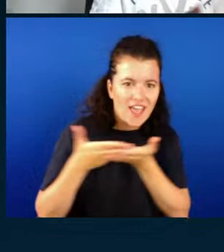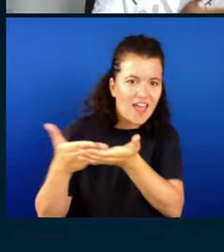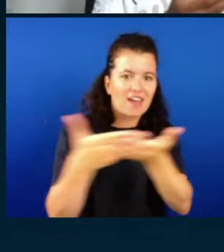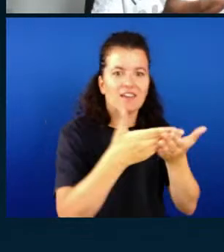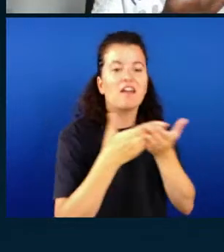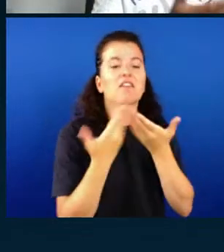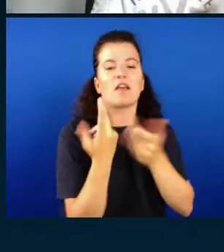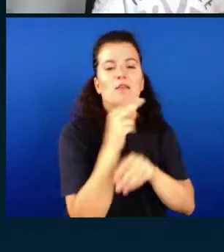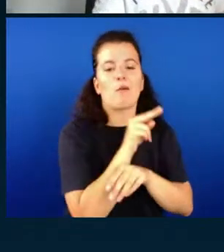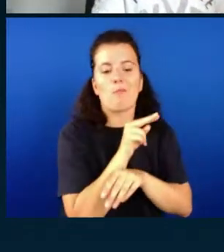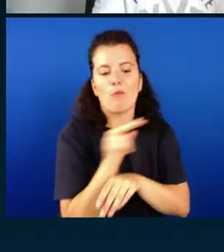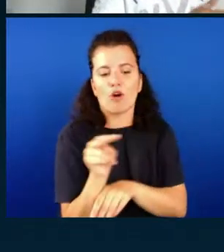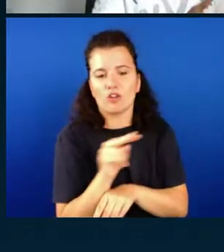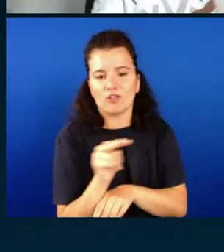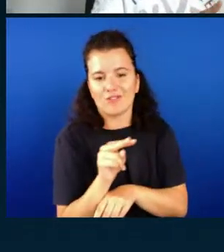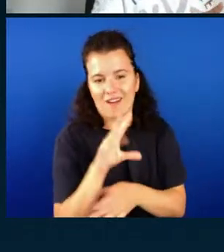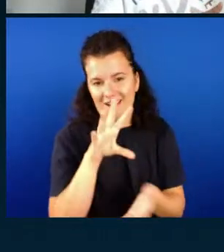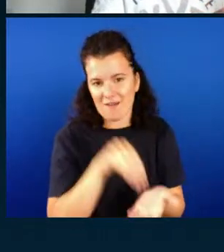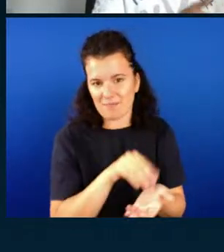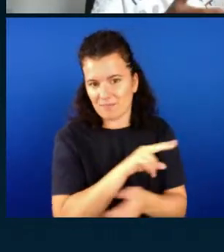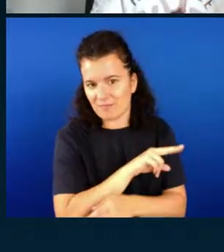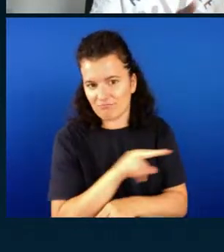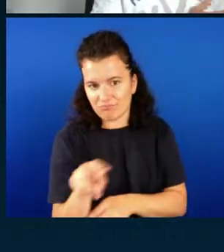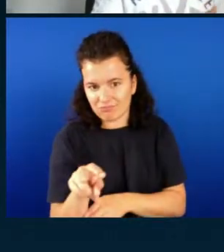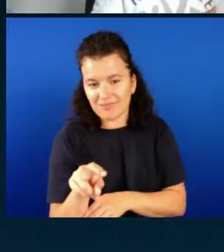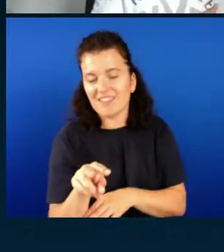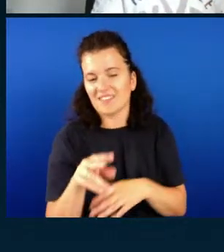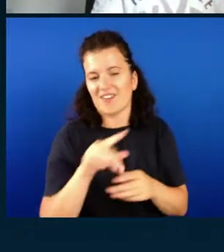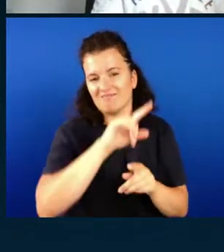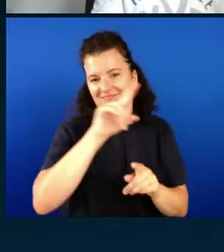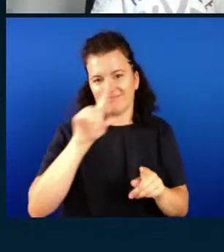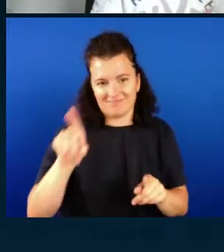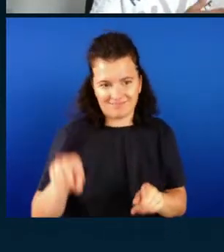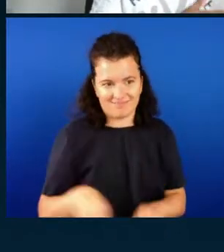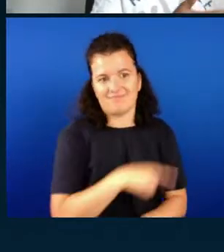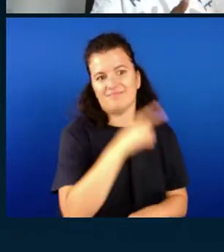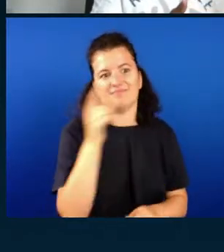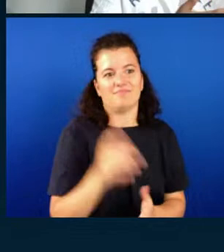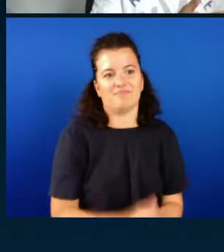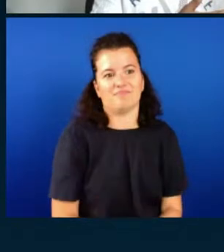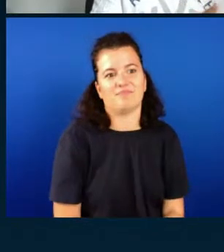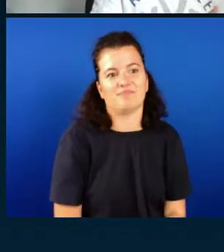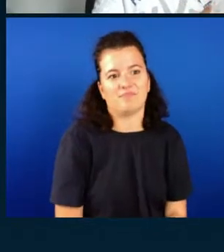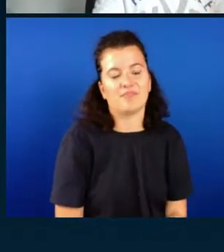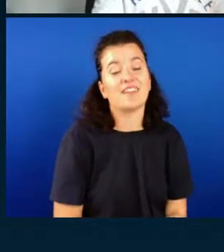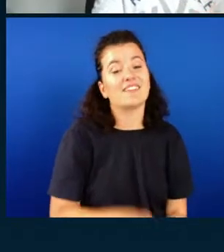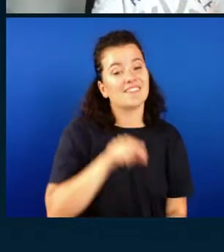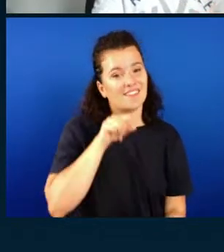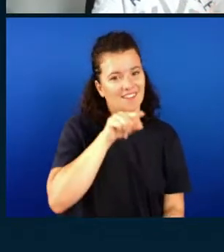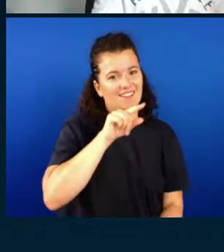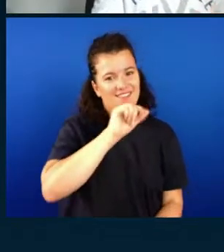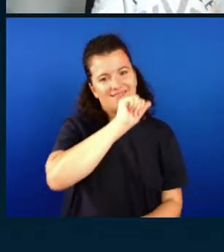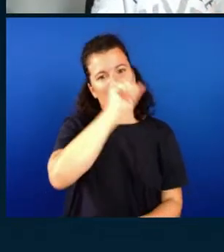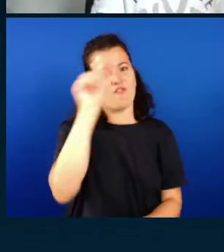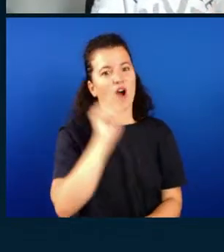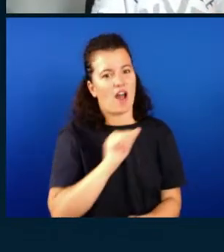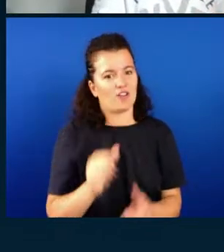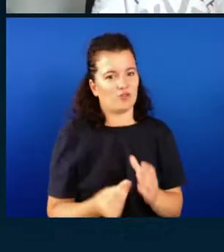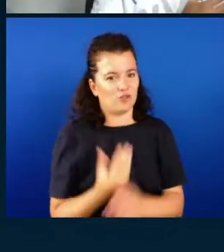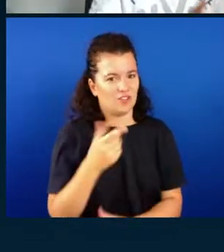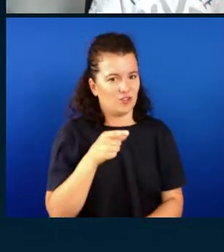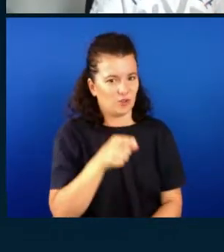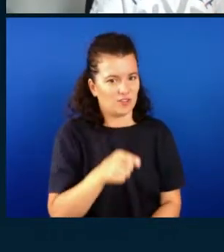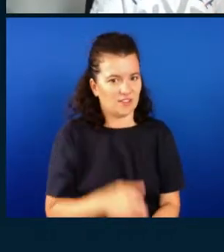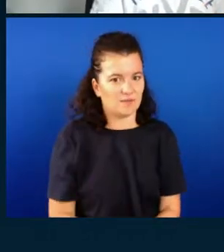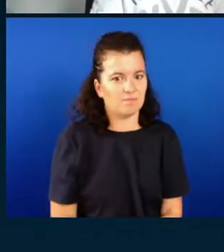your application, same thing. And then finally, in this demo, we are going to do Azure resource deployment. Yeah? All right,